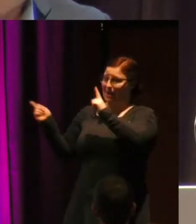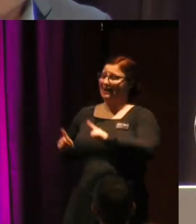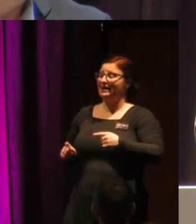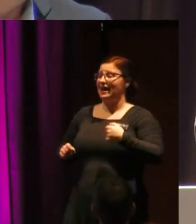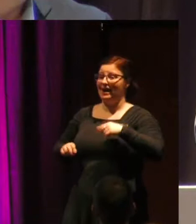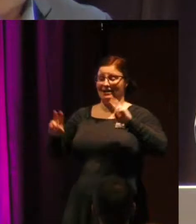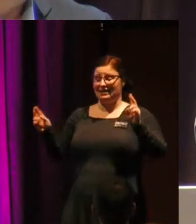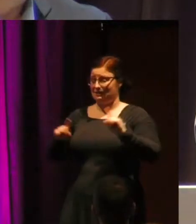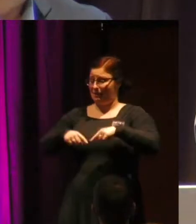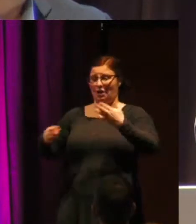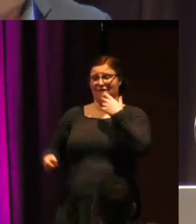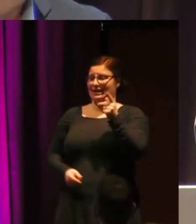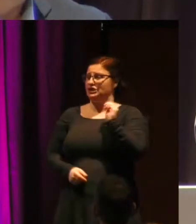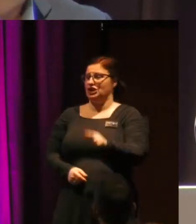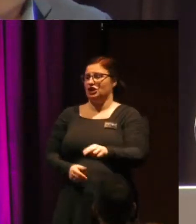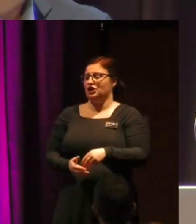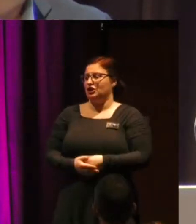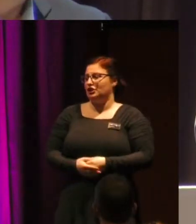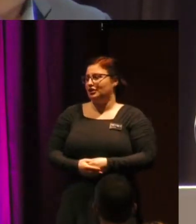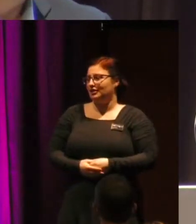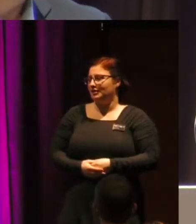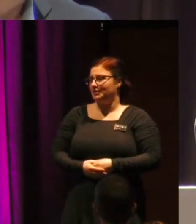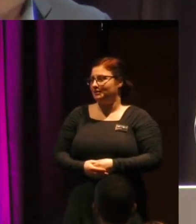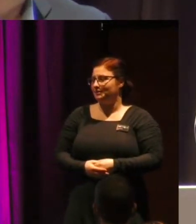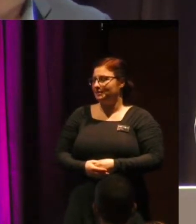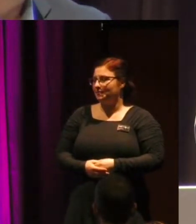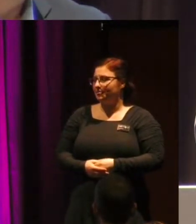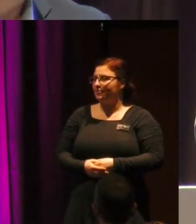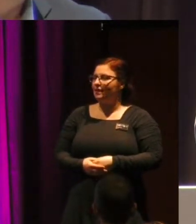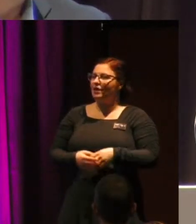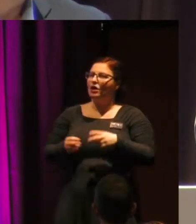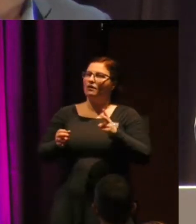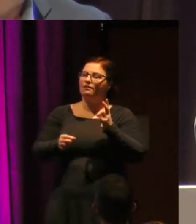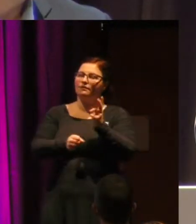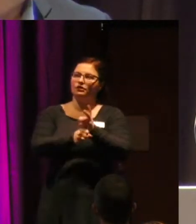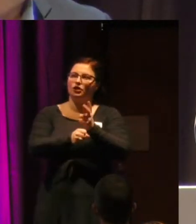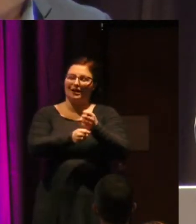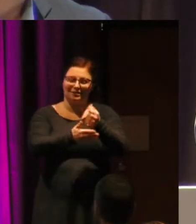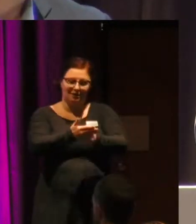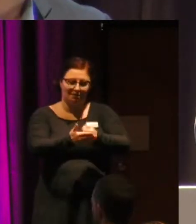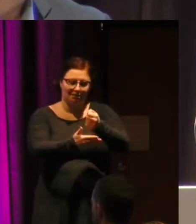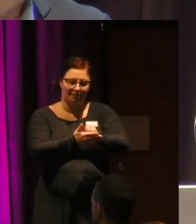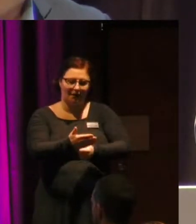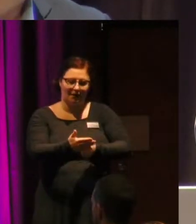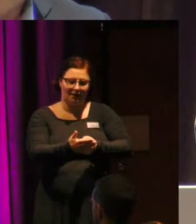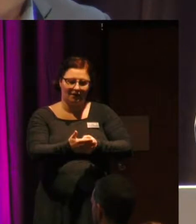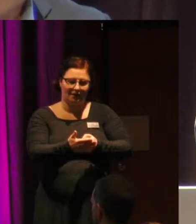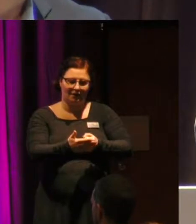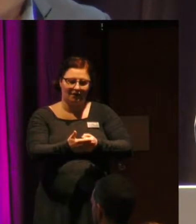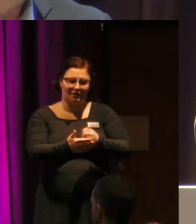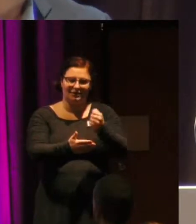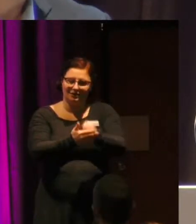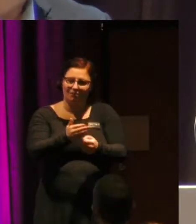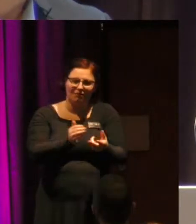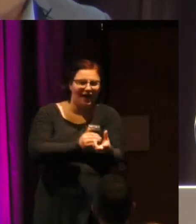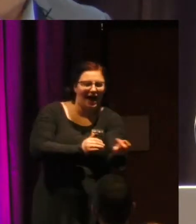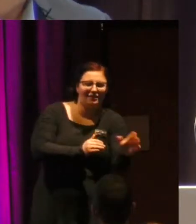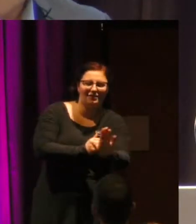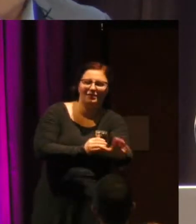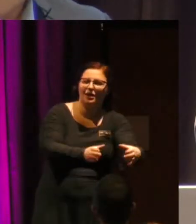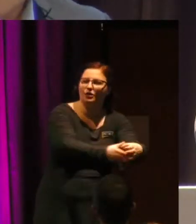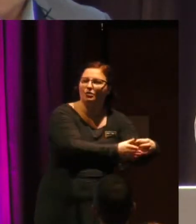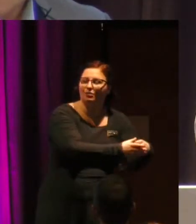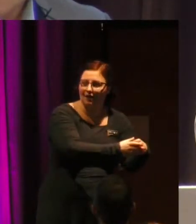of course, and also to fight for other groups. Because